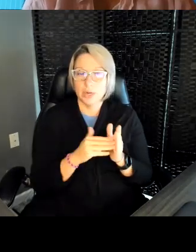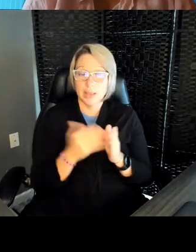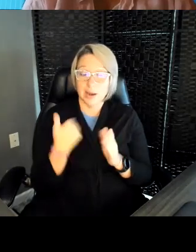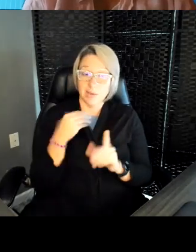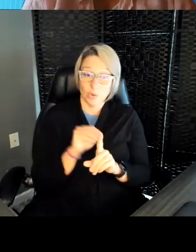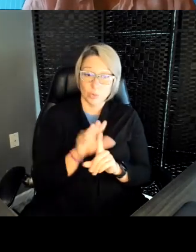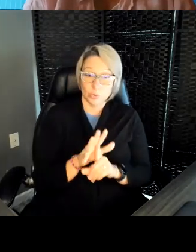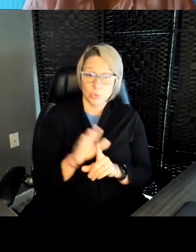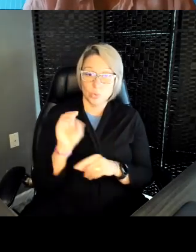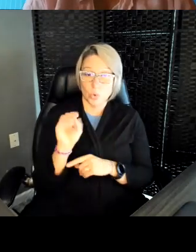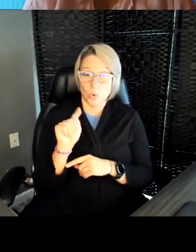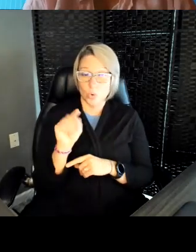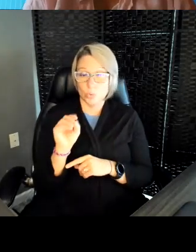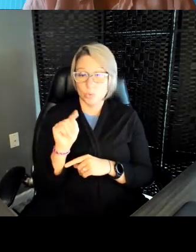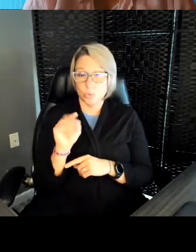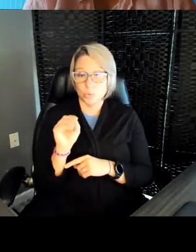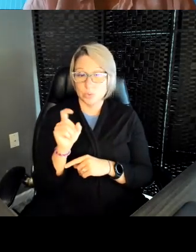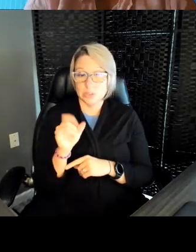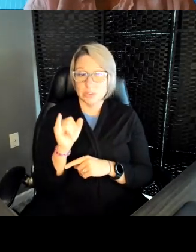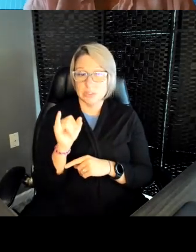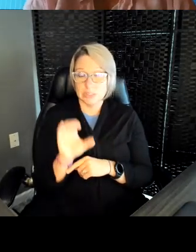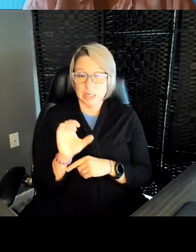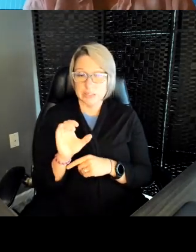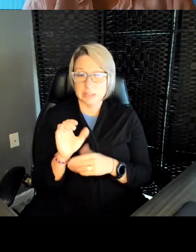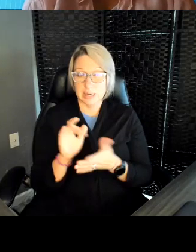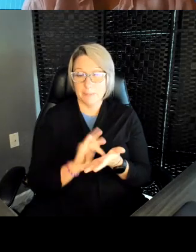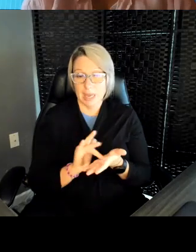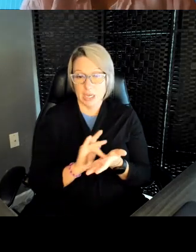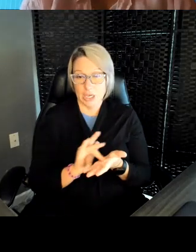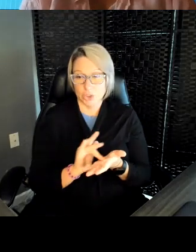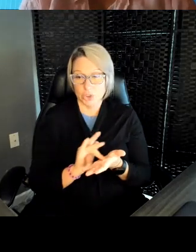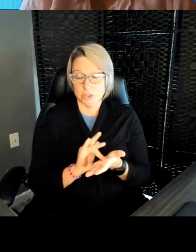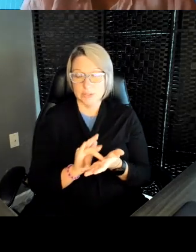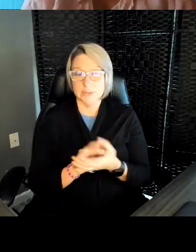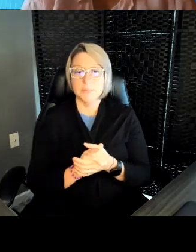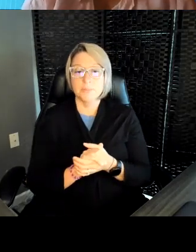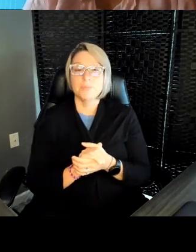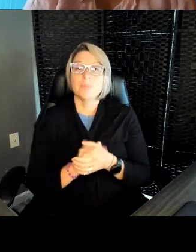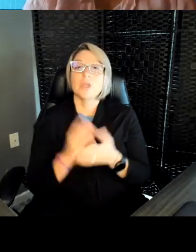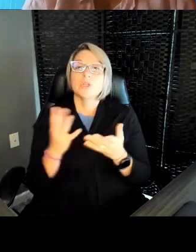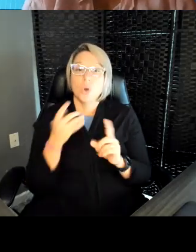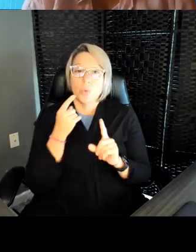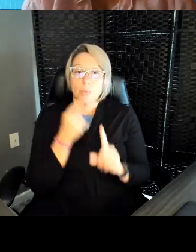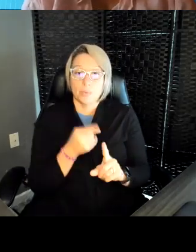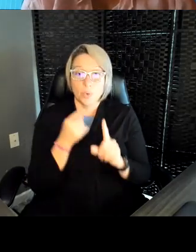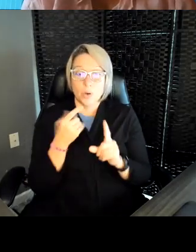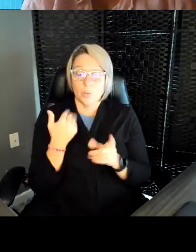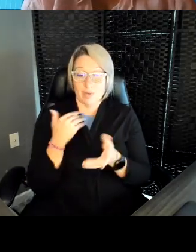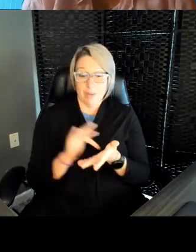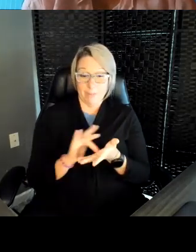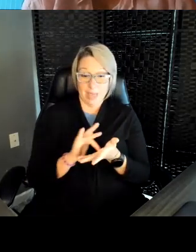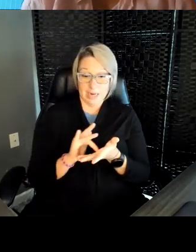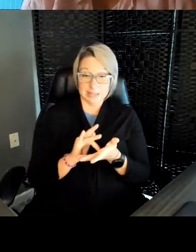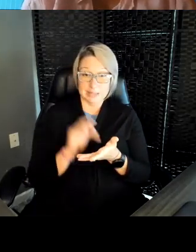to ototoxic, that says mediations, that should say medications. So the bottom line is that we have medications that can keep